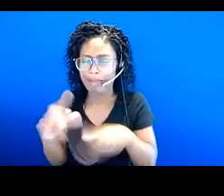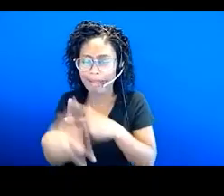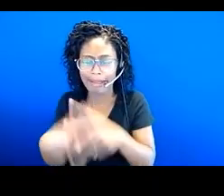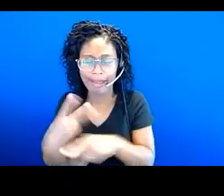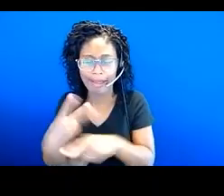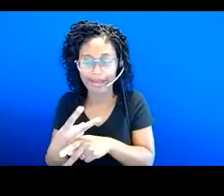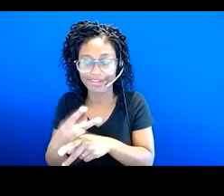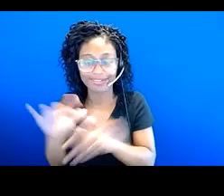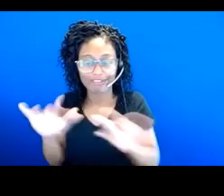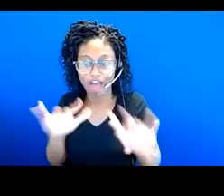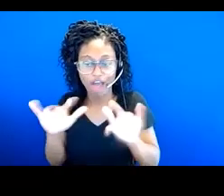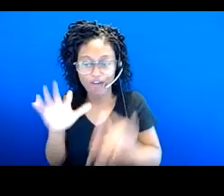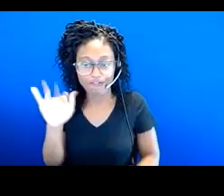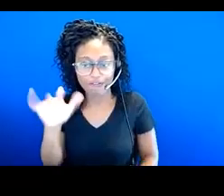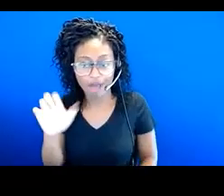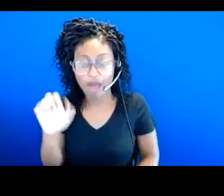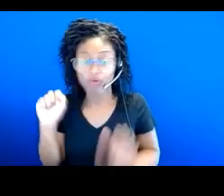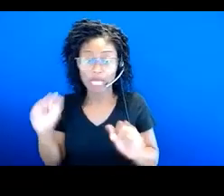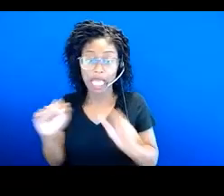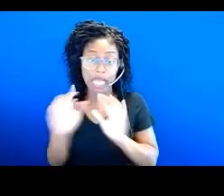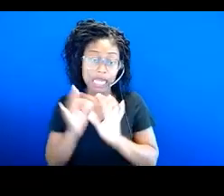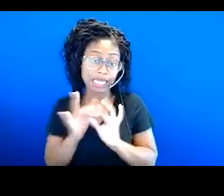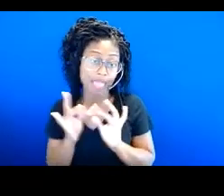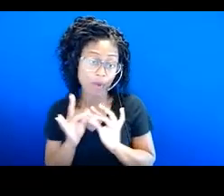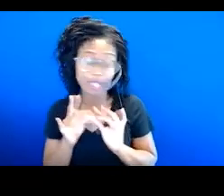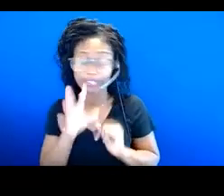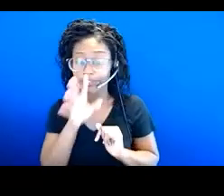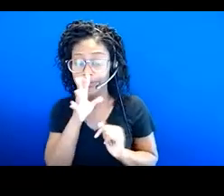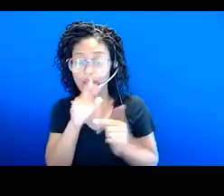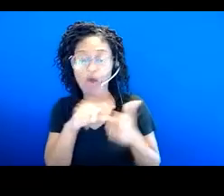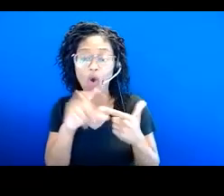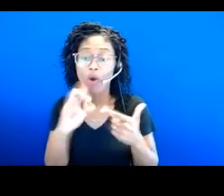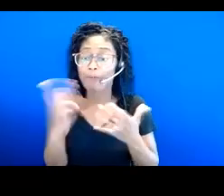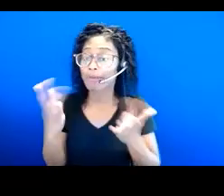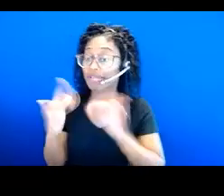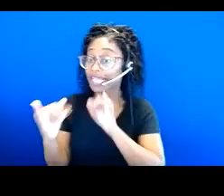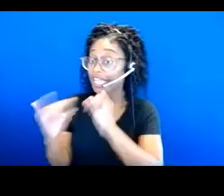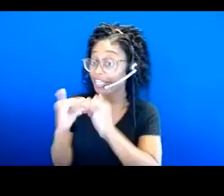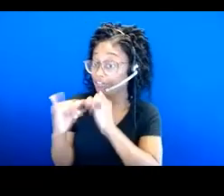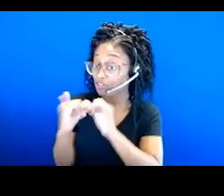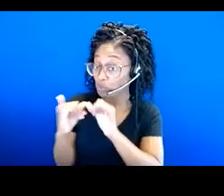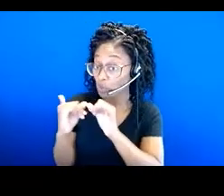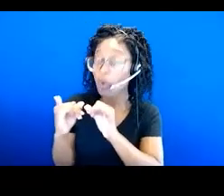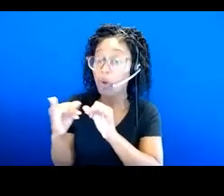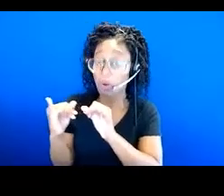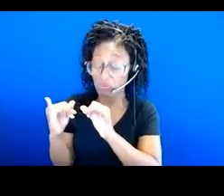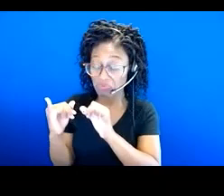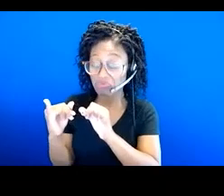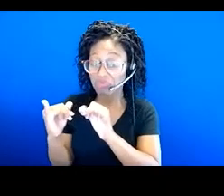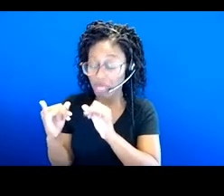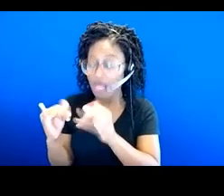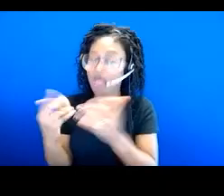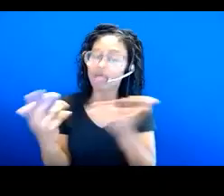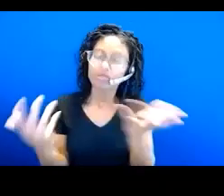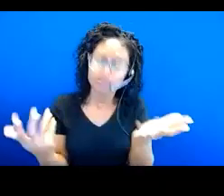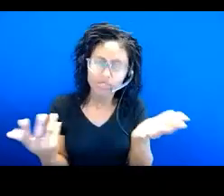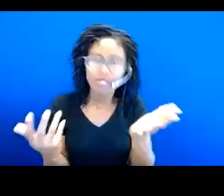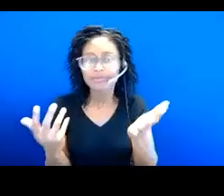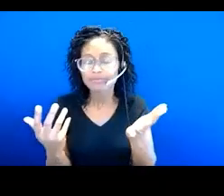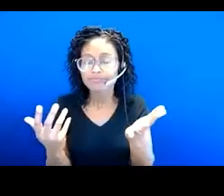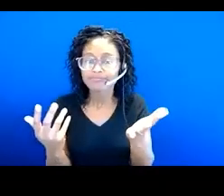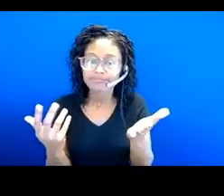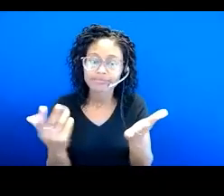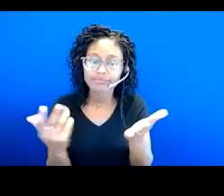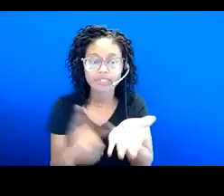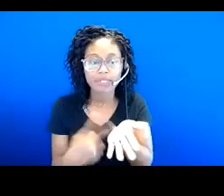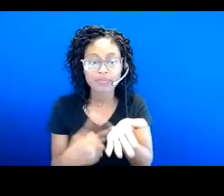you could not only do a narration, you might want to do an interview. It might be that in a lot of cases, and